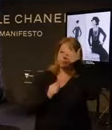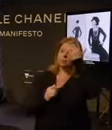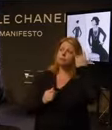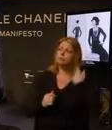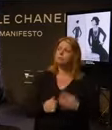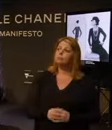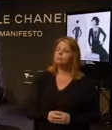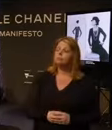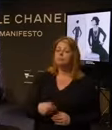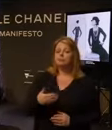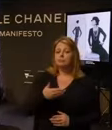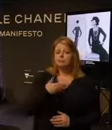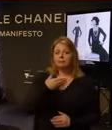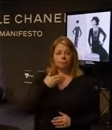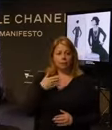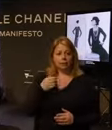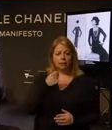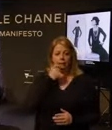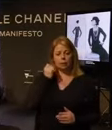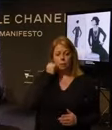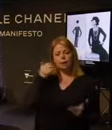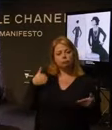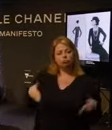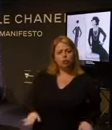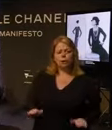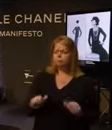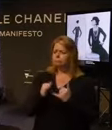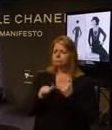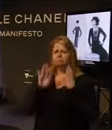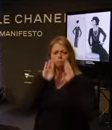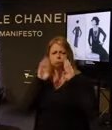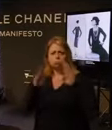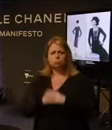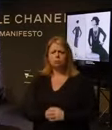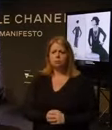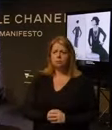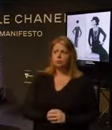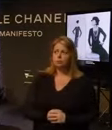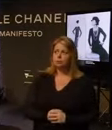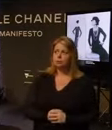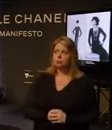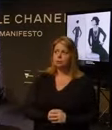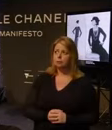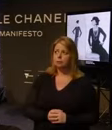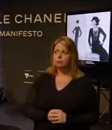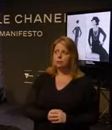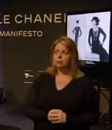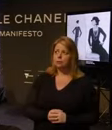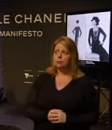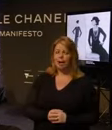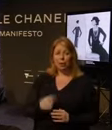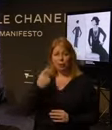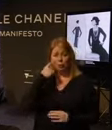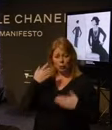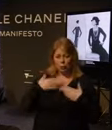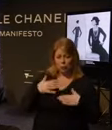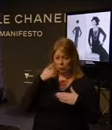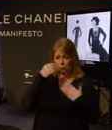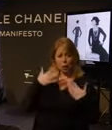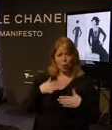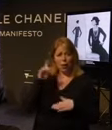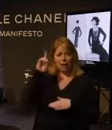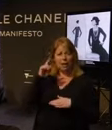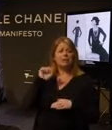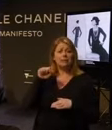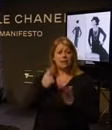neat little black dress. It's quite amazing. And look at us all. You know, we could wear those clothes. I mean, they could look a little retro,